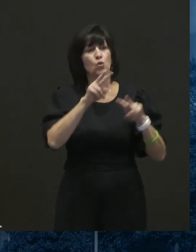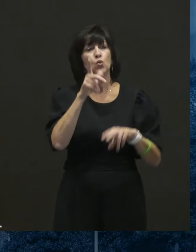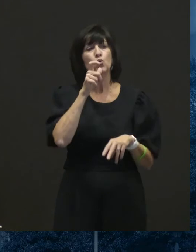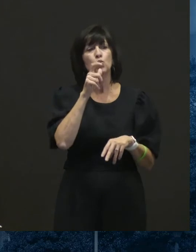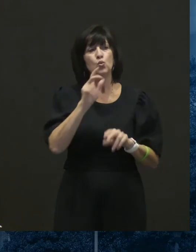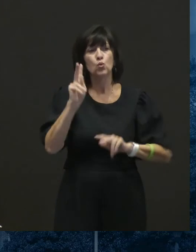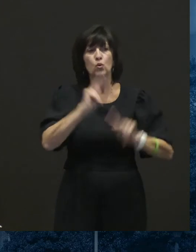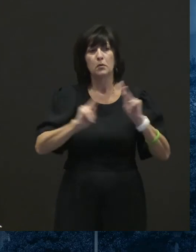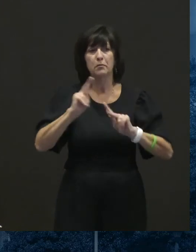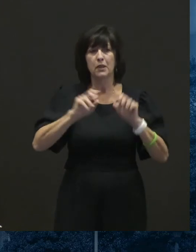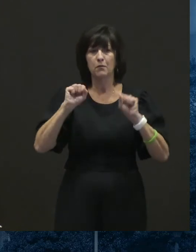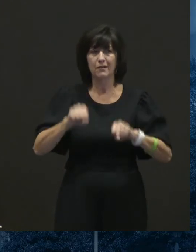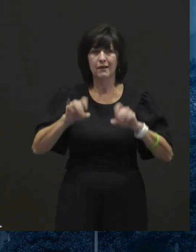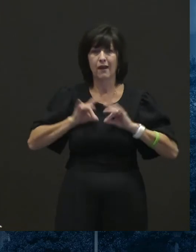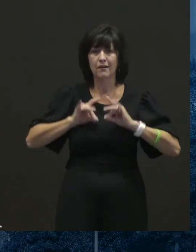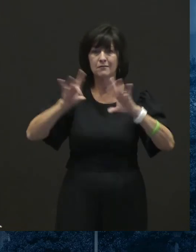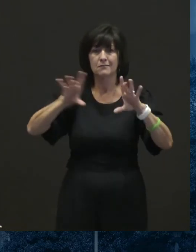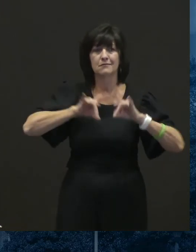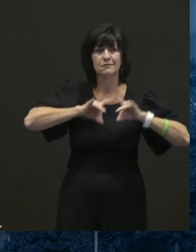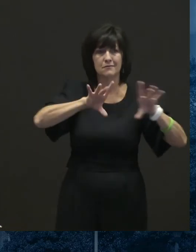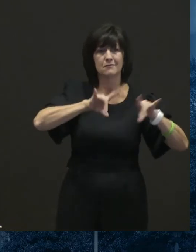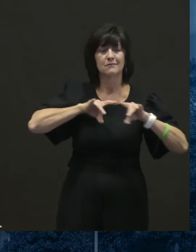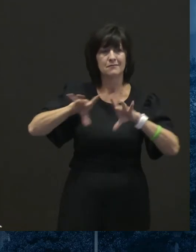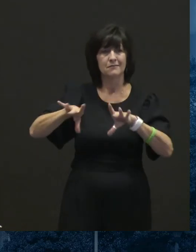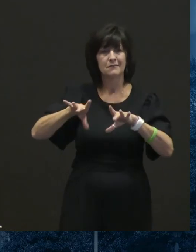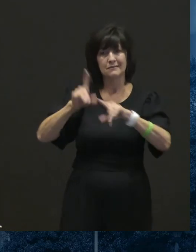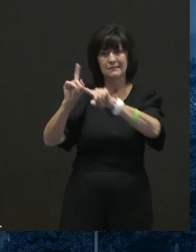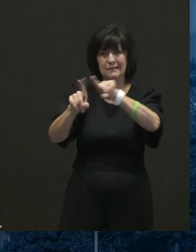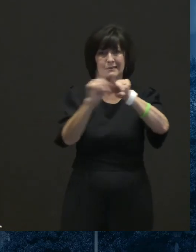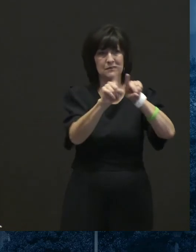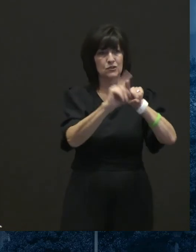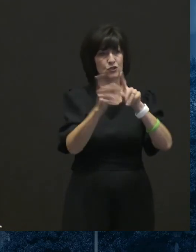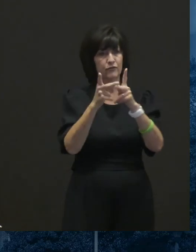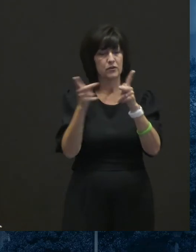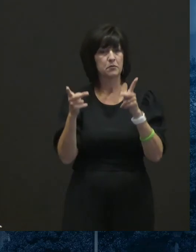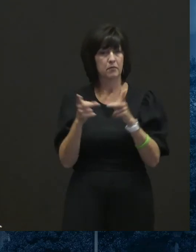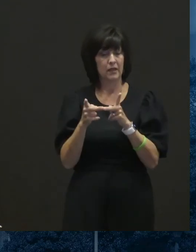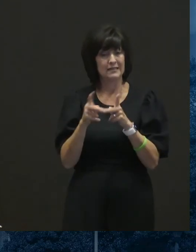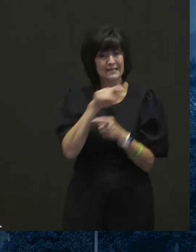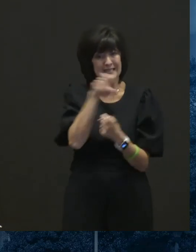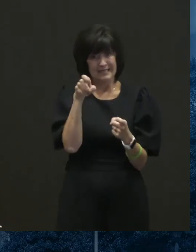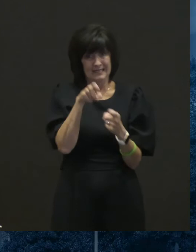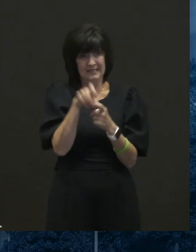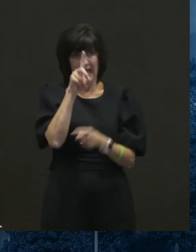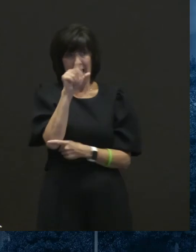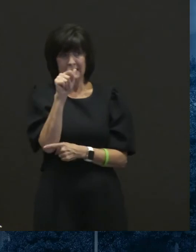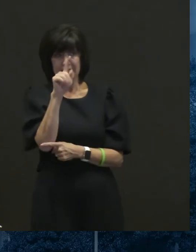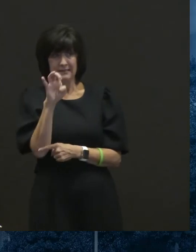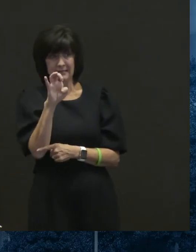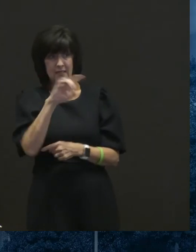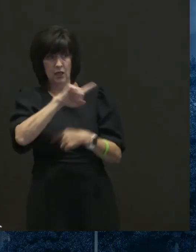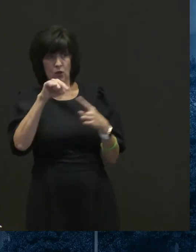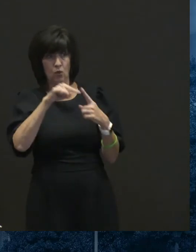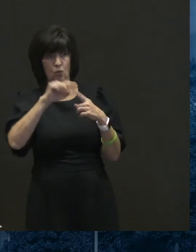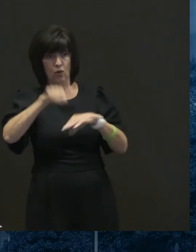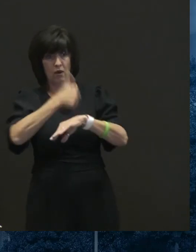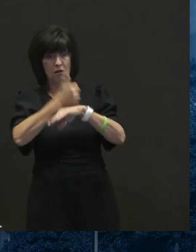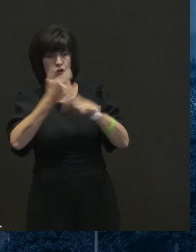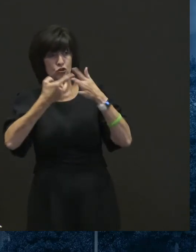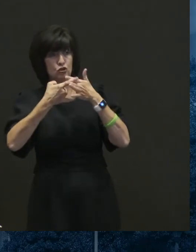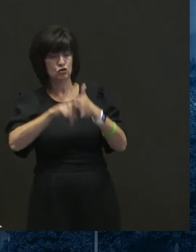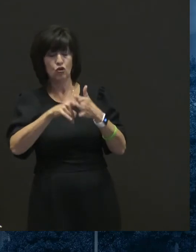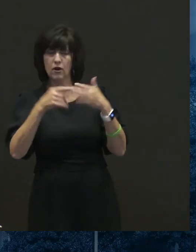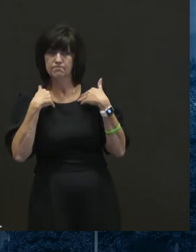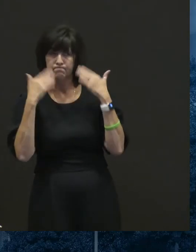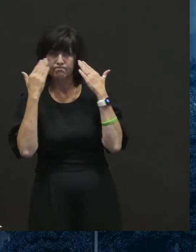have an exact date, but we are working on getting that up so that we're updating that on a regular